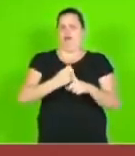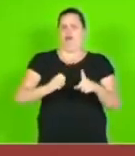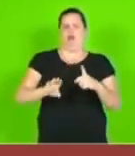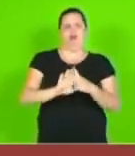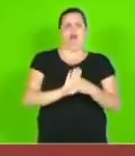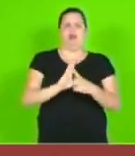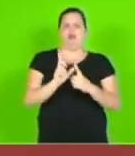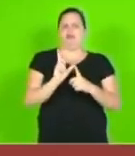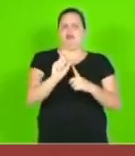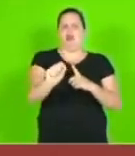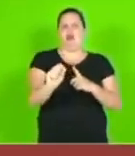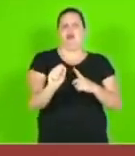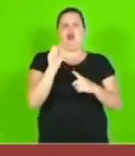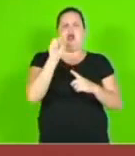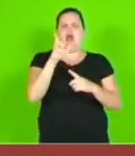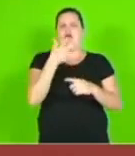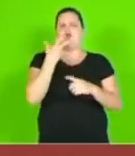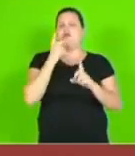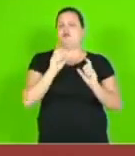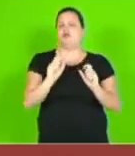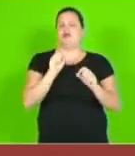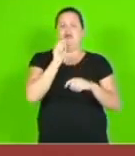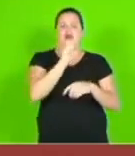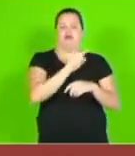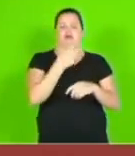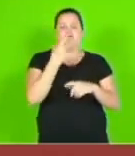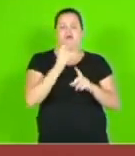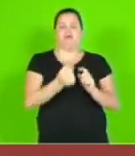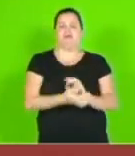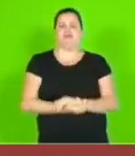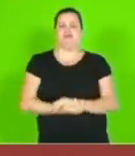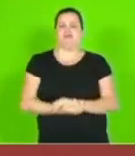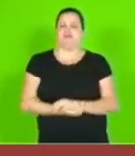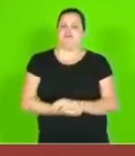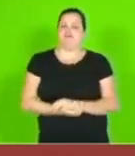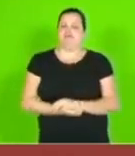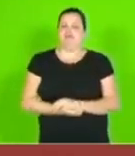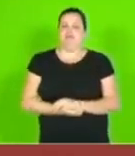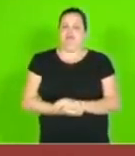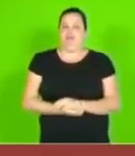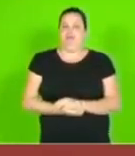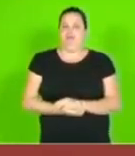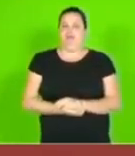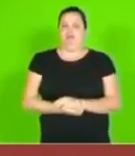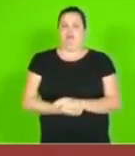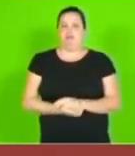they're the ones who have to be ready to explain and to preach and evangelize.